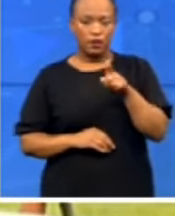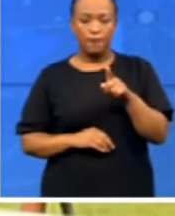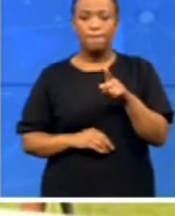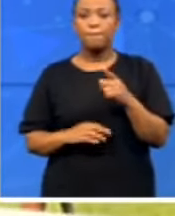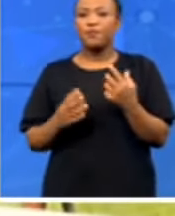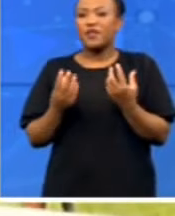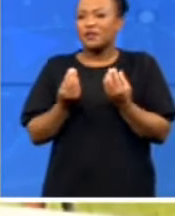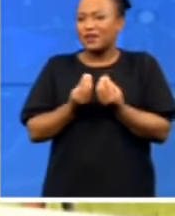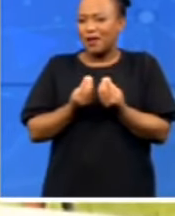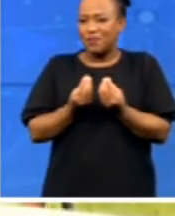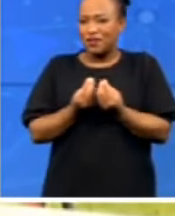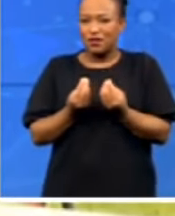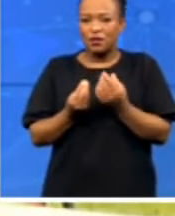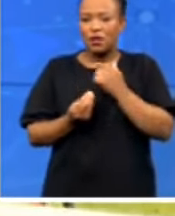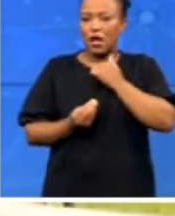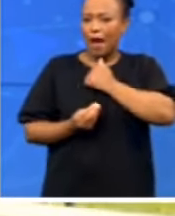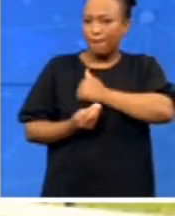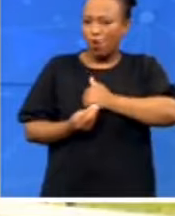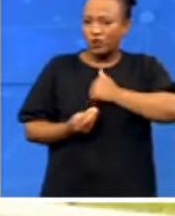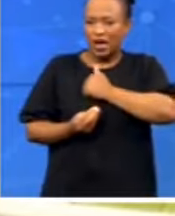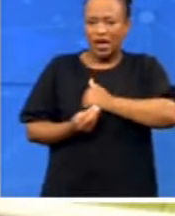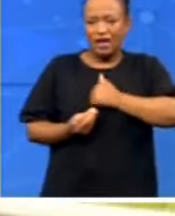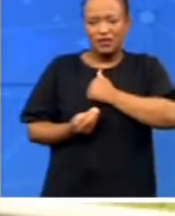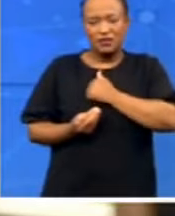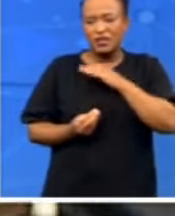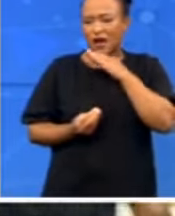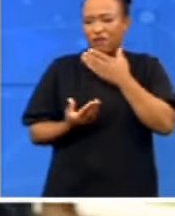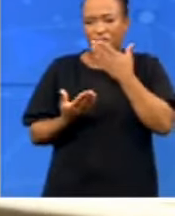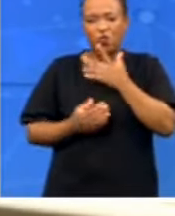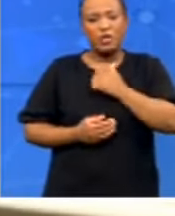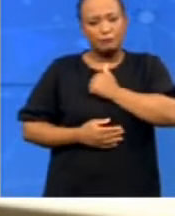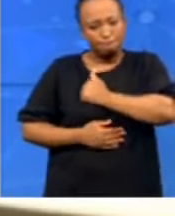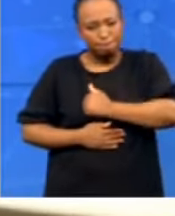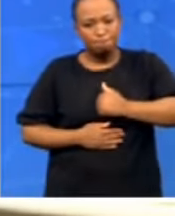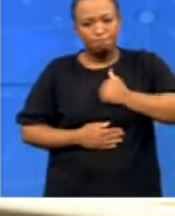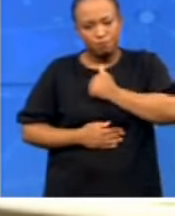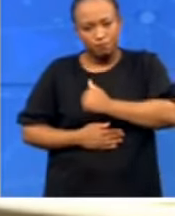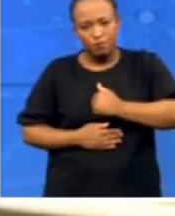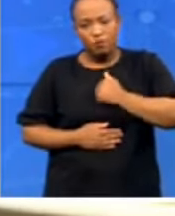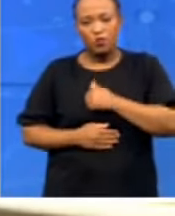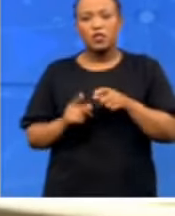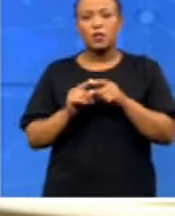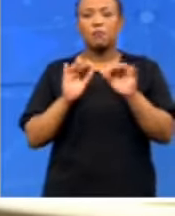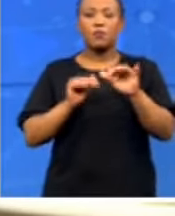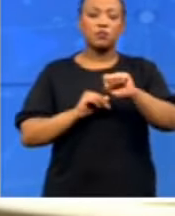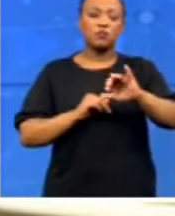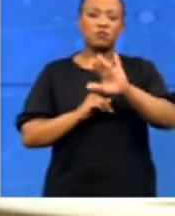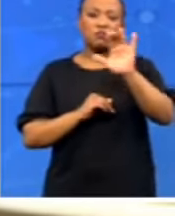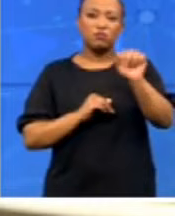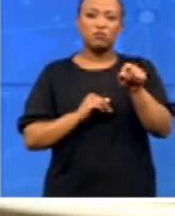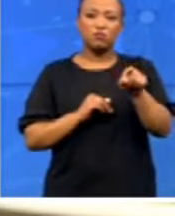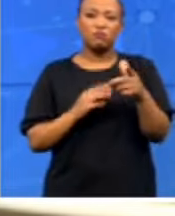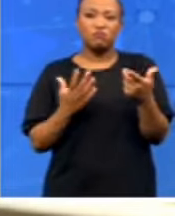enough for to the people of the Eastern Cape. But the people of South Africa ought to understand that this is largely due to